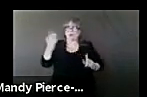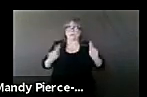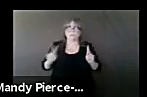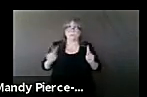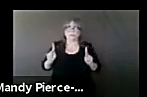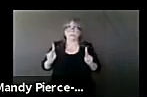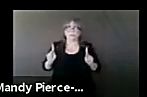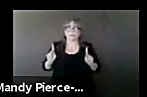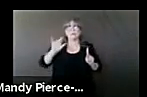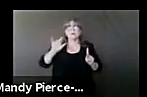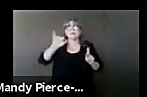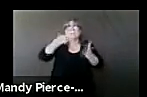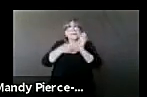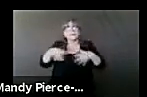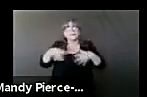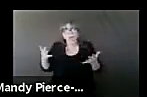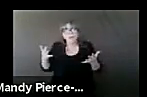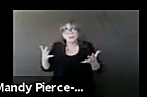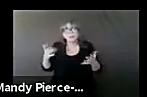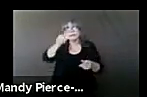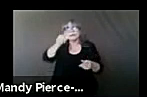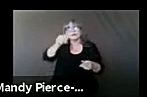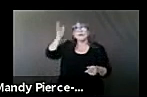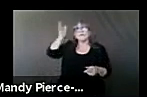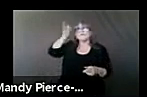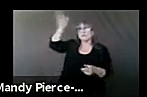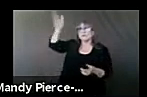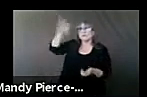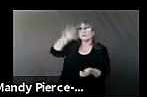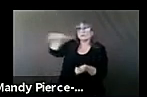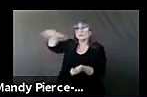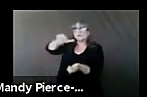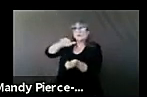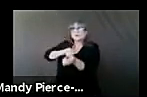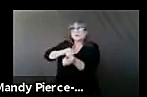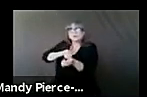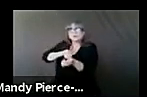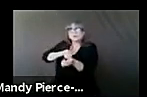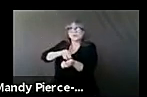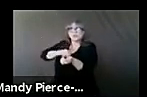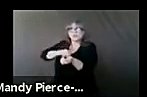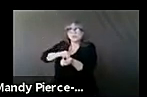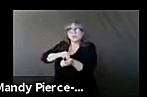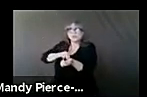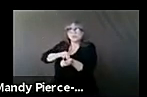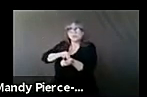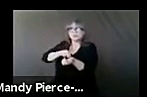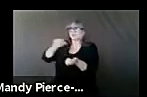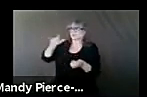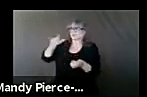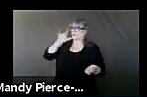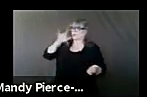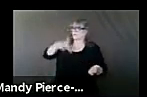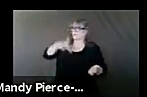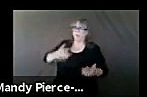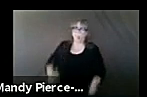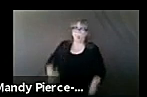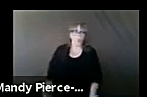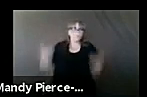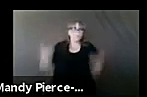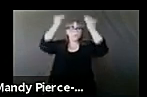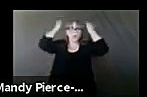and nurses will not be overwhelmed in their hospital setting in the coming weeks. So thank